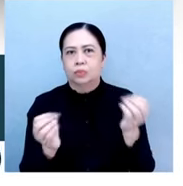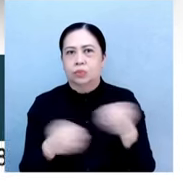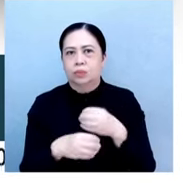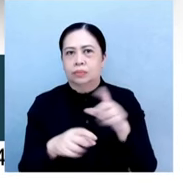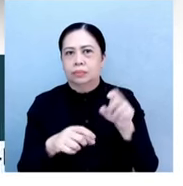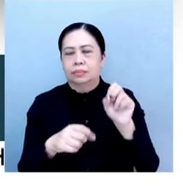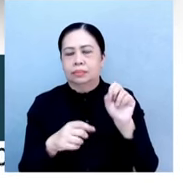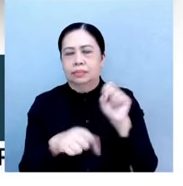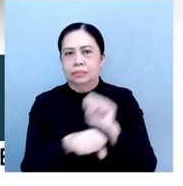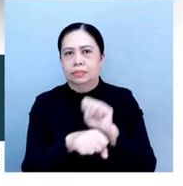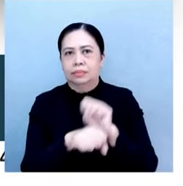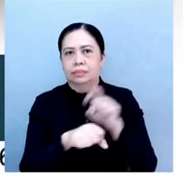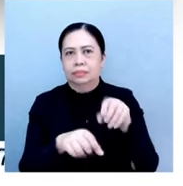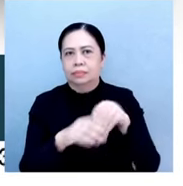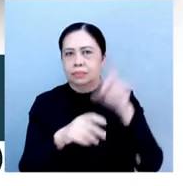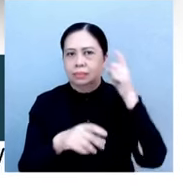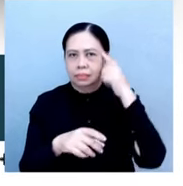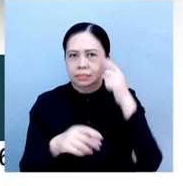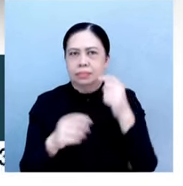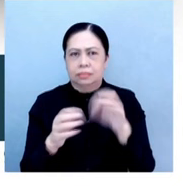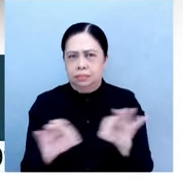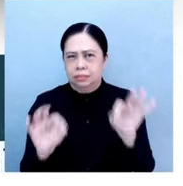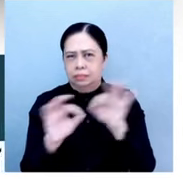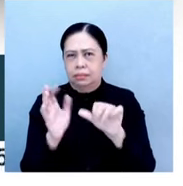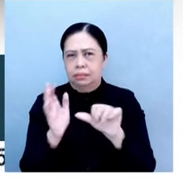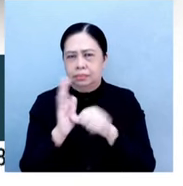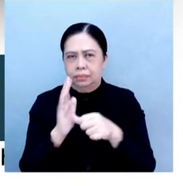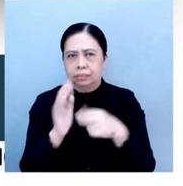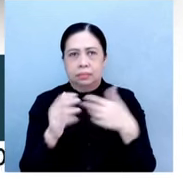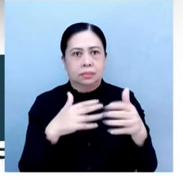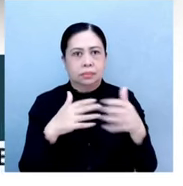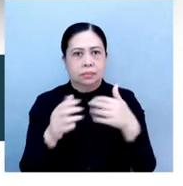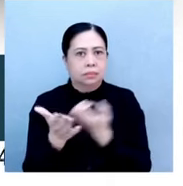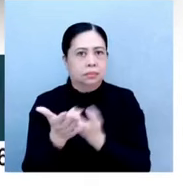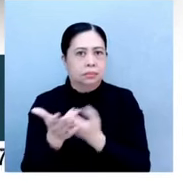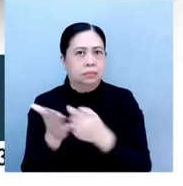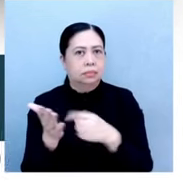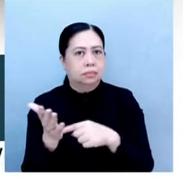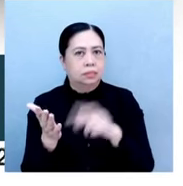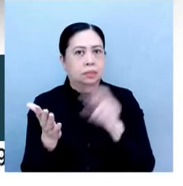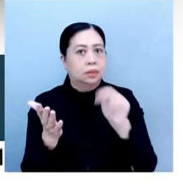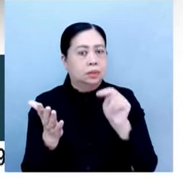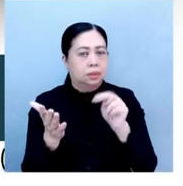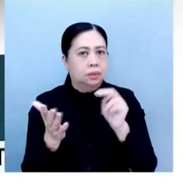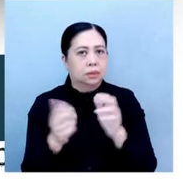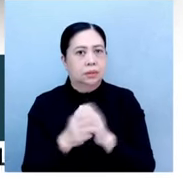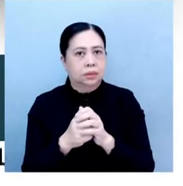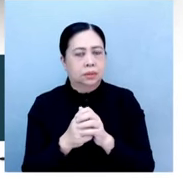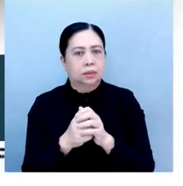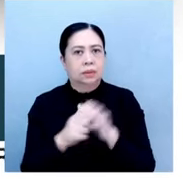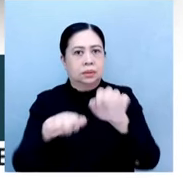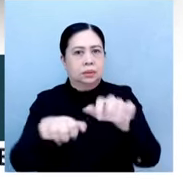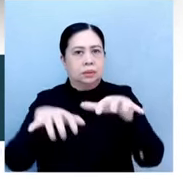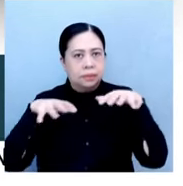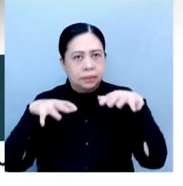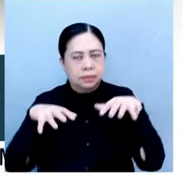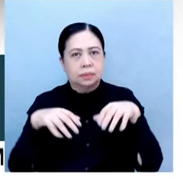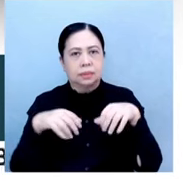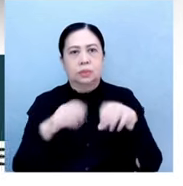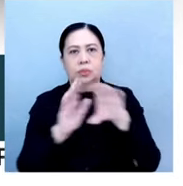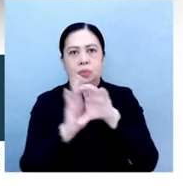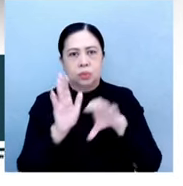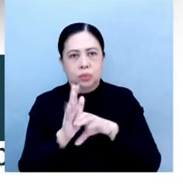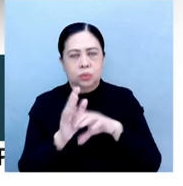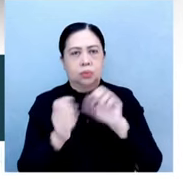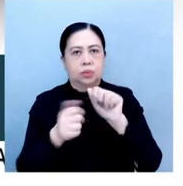or insignificant. So para sa akin po, kahit economic provisions, kailangan po ang Constituent Assembly or Constitutional Convention.